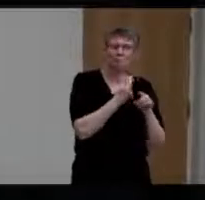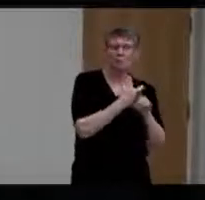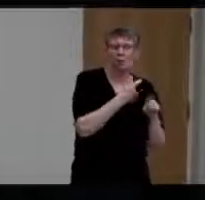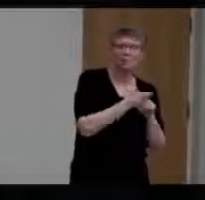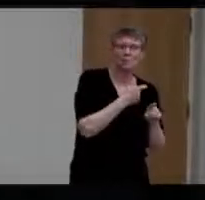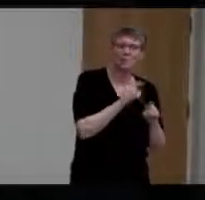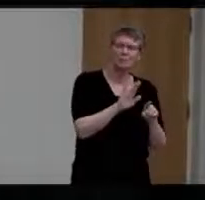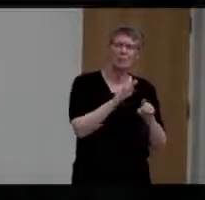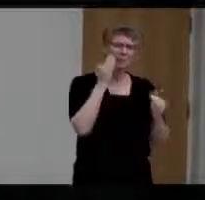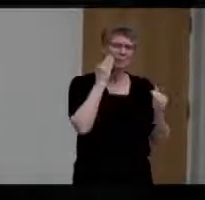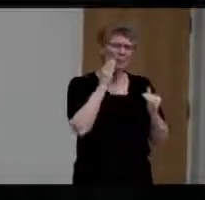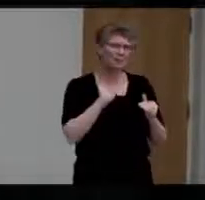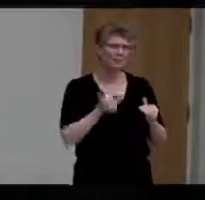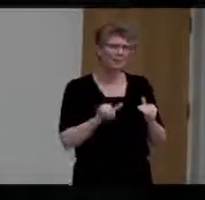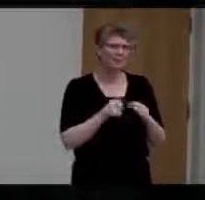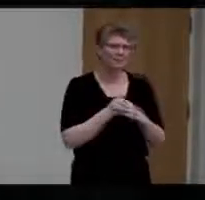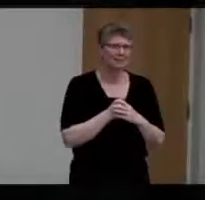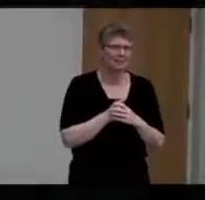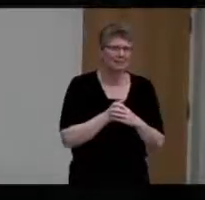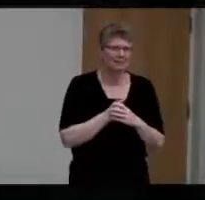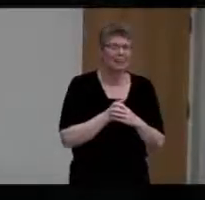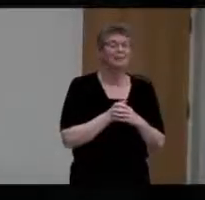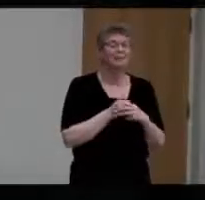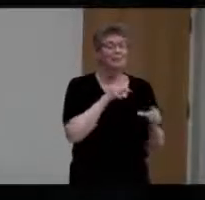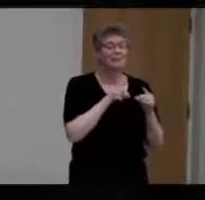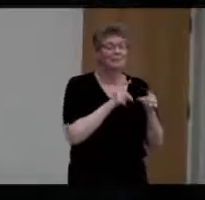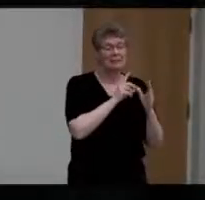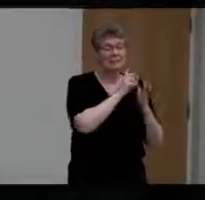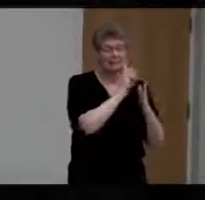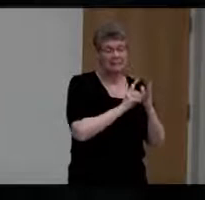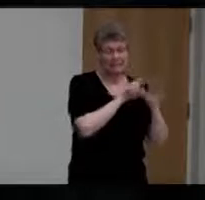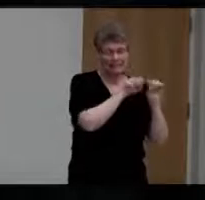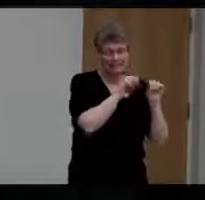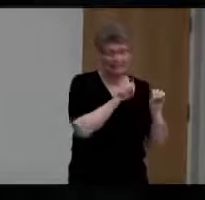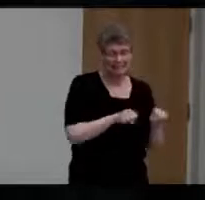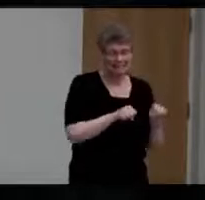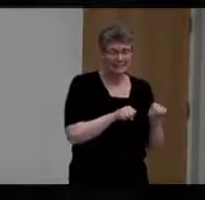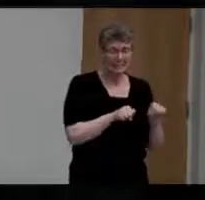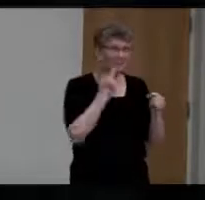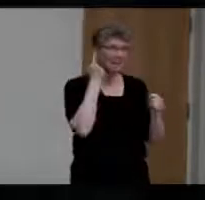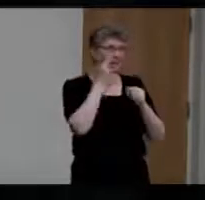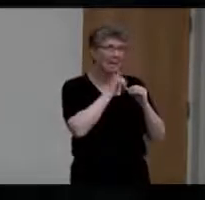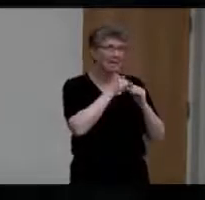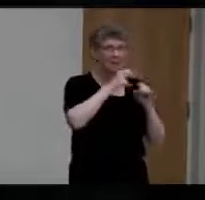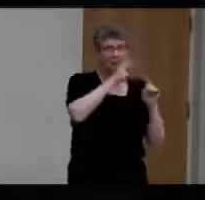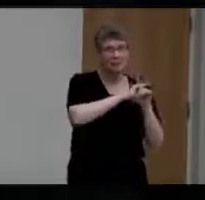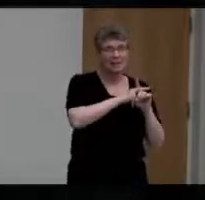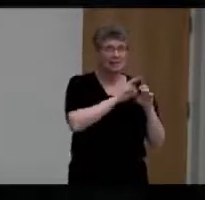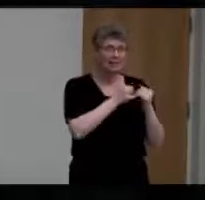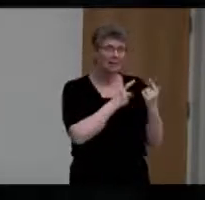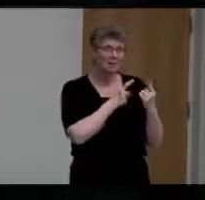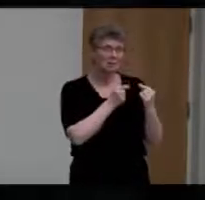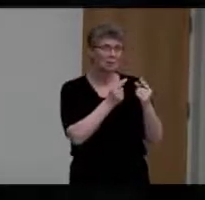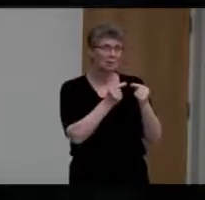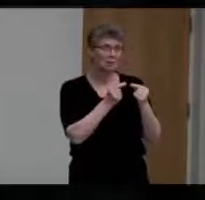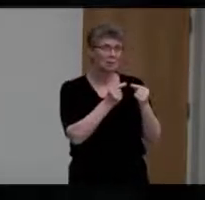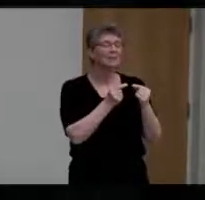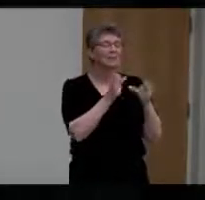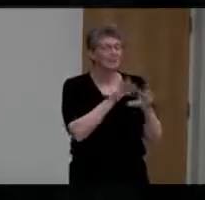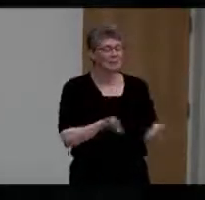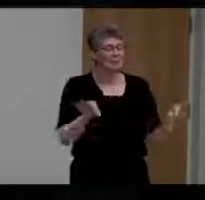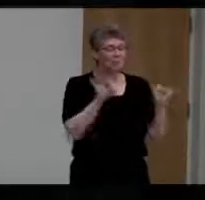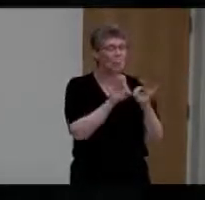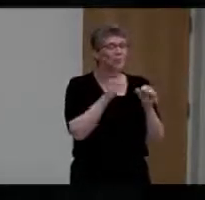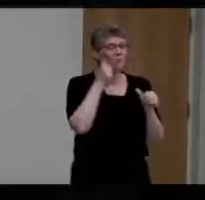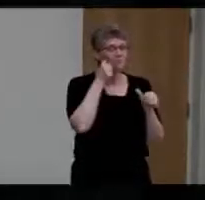systems and at the forefront of making these things happen and thinking about the ethics and the use of it and what are we using it for. It's like it's important to look